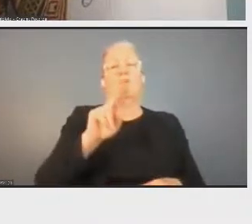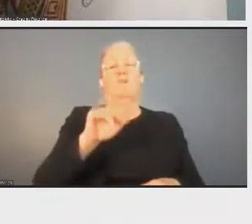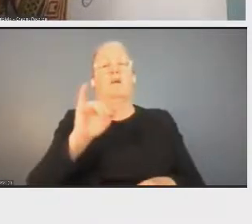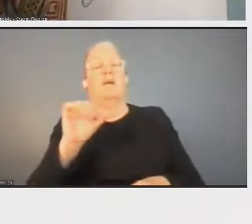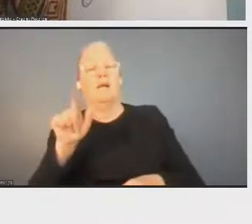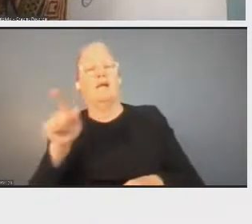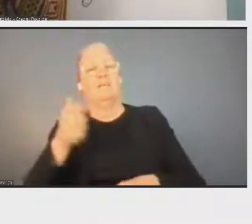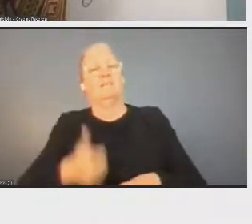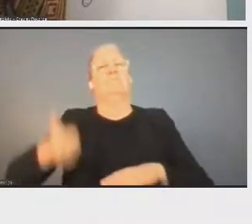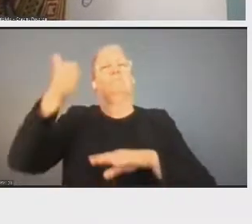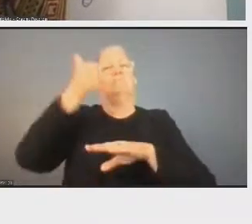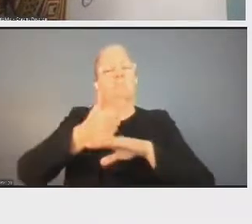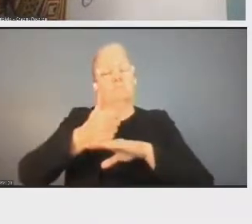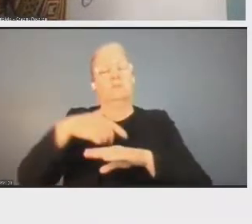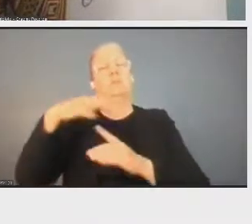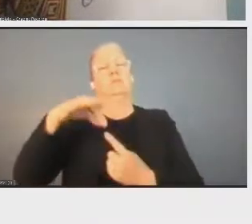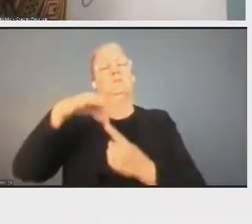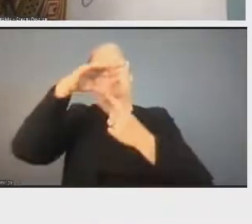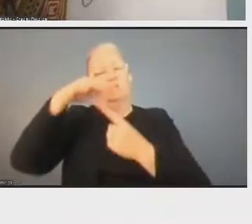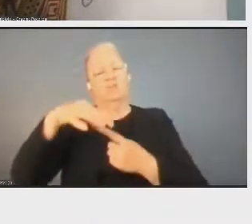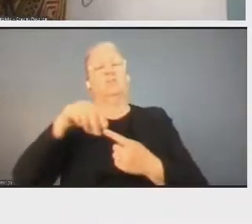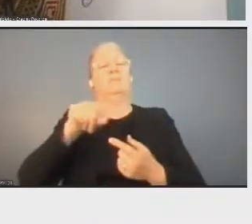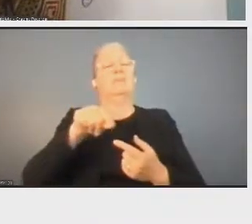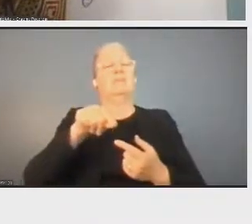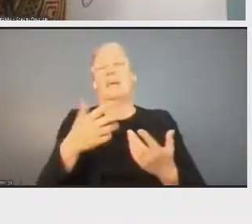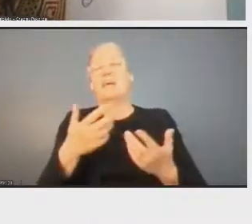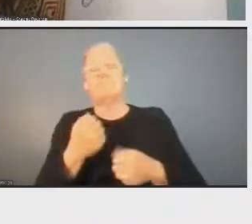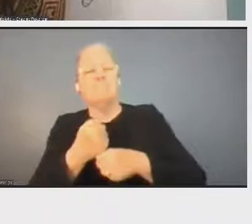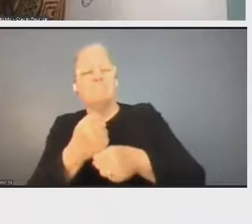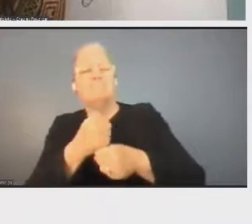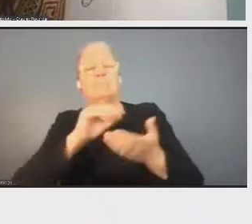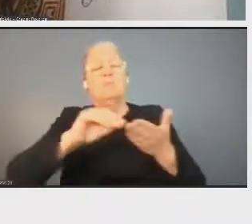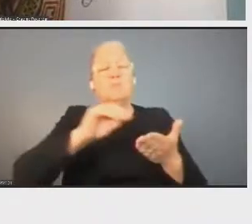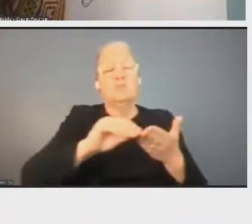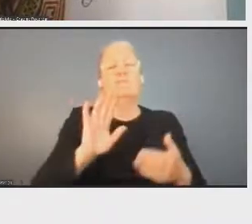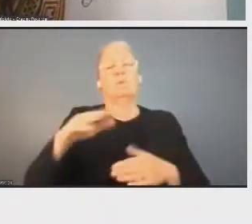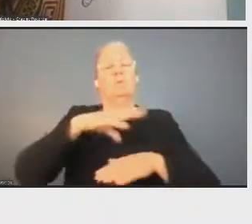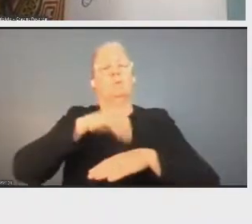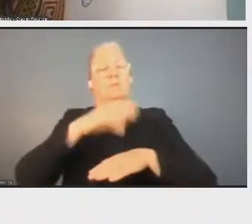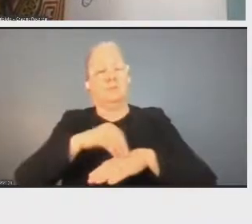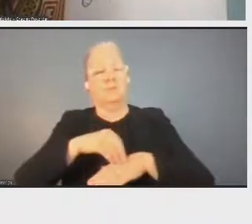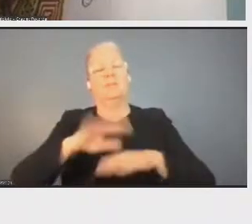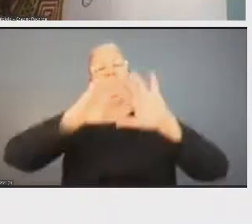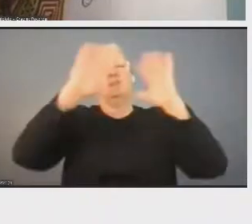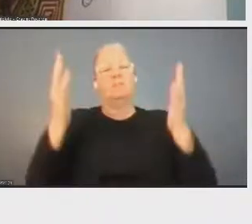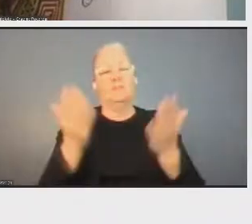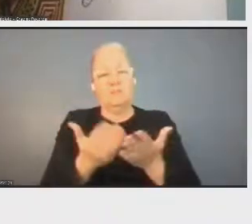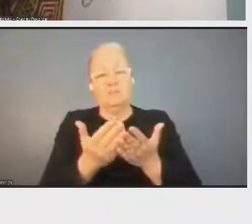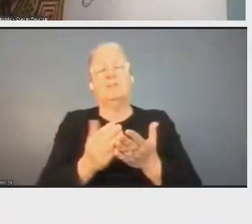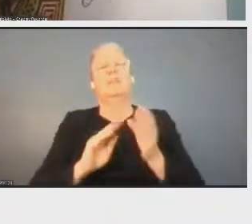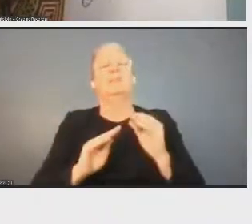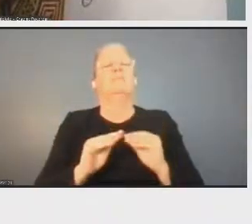and Coordinator for Biodiversity and Ecosystem for the Swedish International Development Cooperation